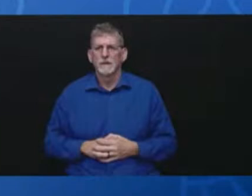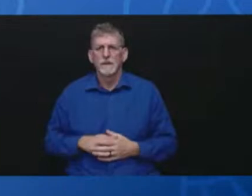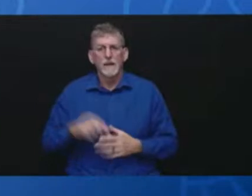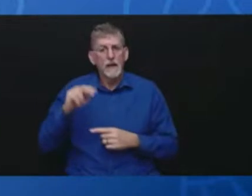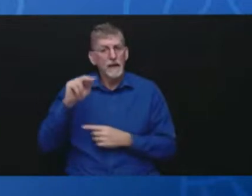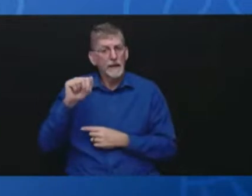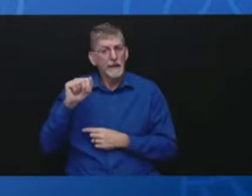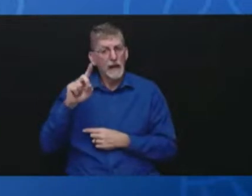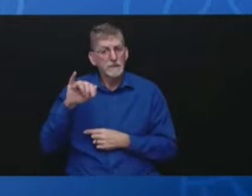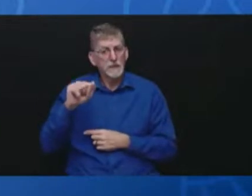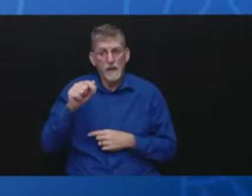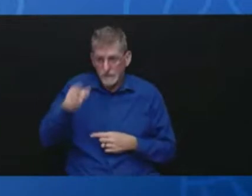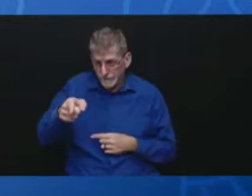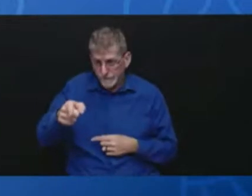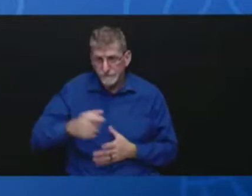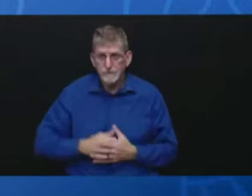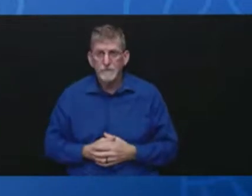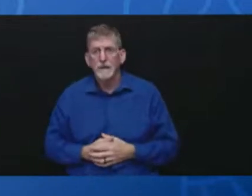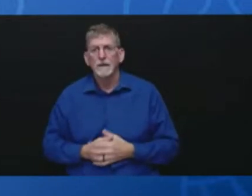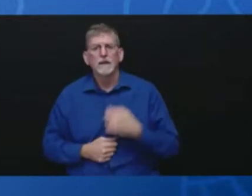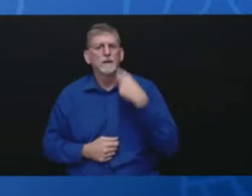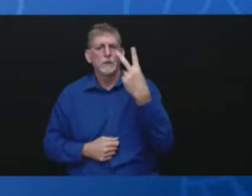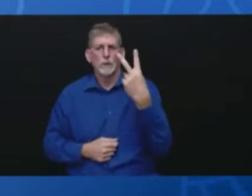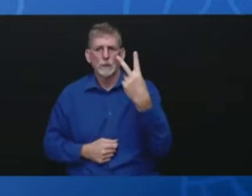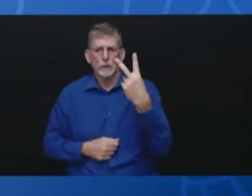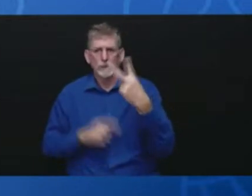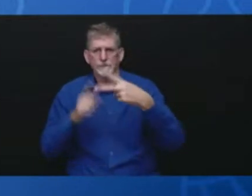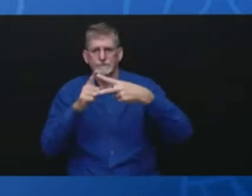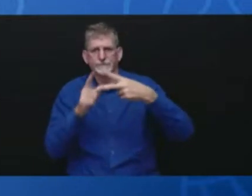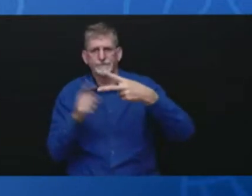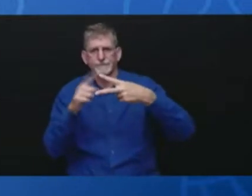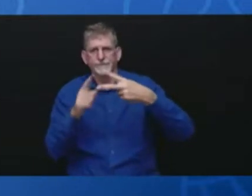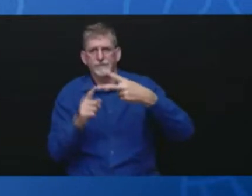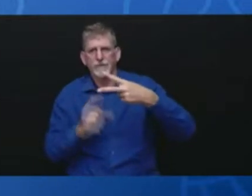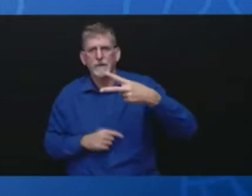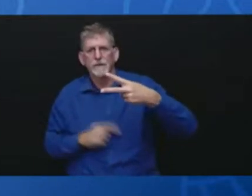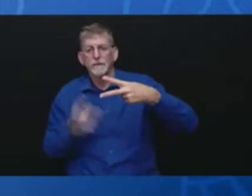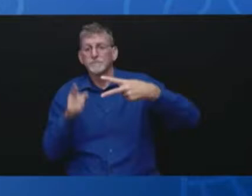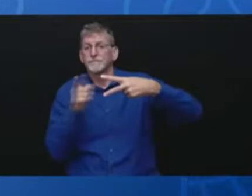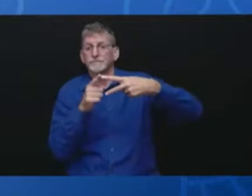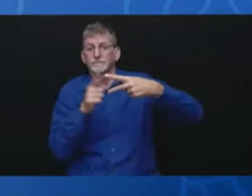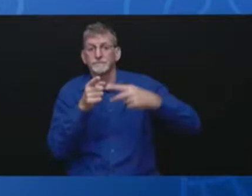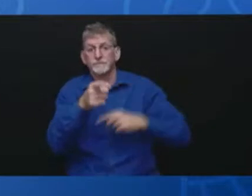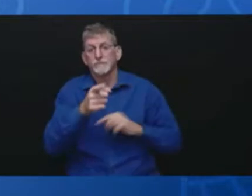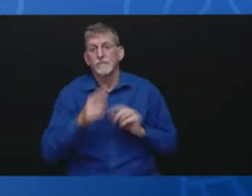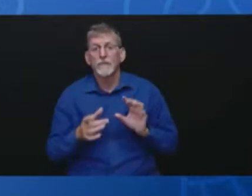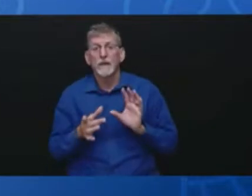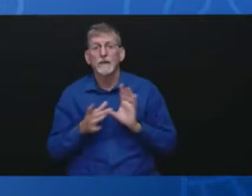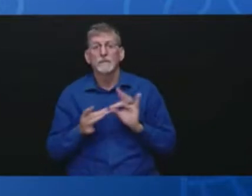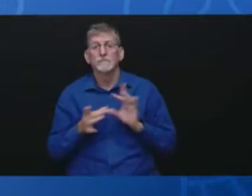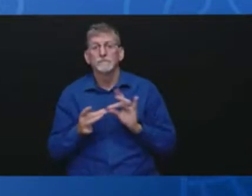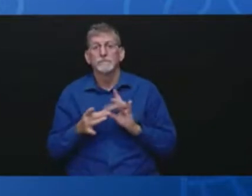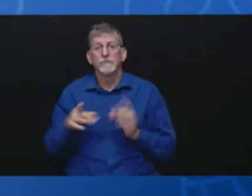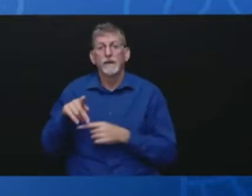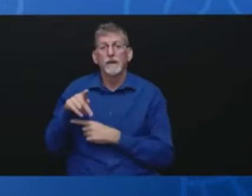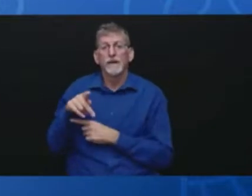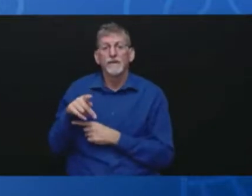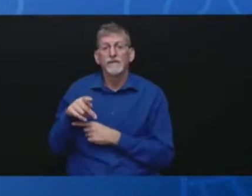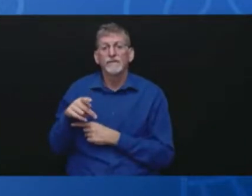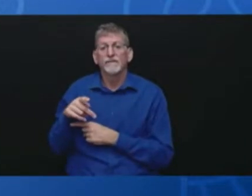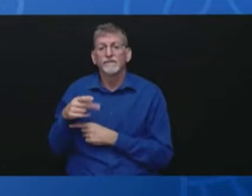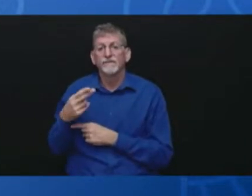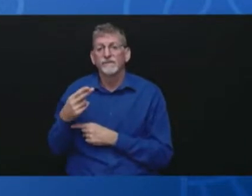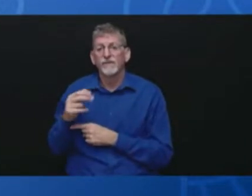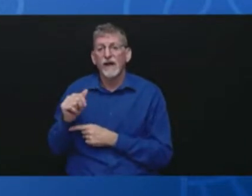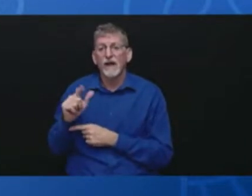application form, just to be clear. So you're saying that Mahmoud Khalil has lied on the application? Oh, I never commented on his case.